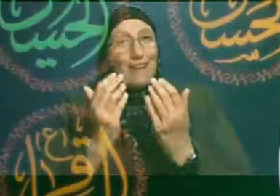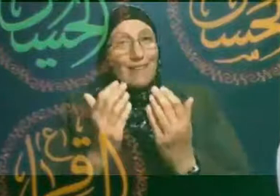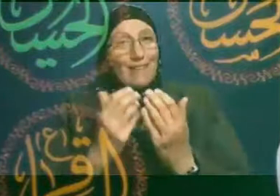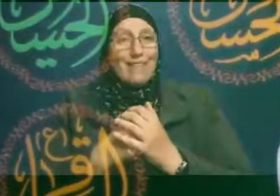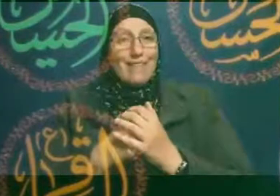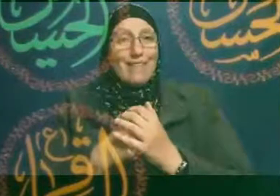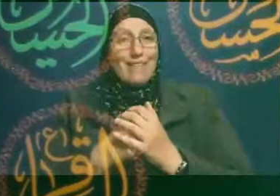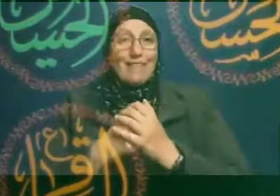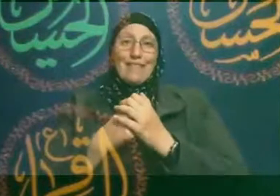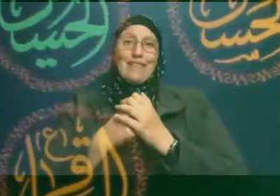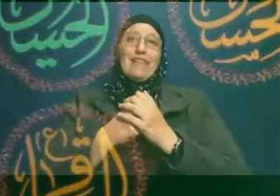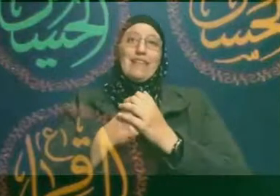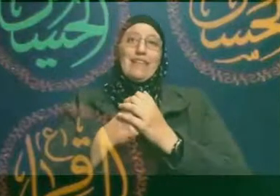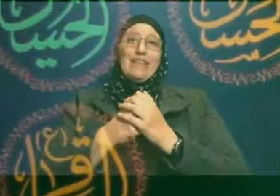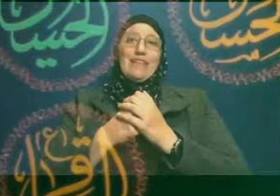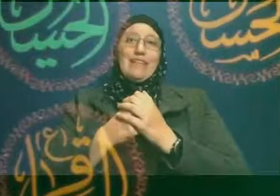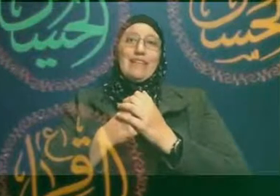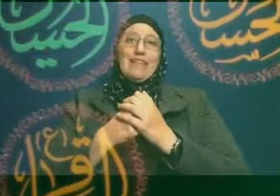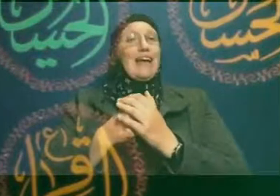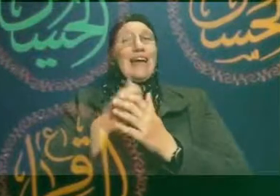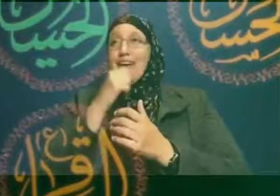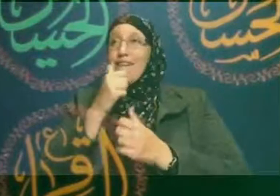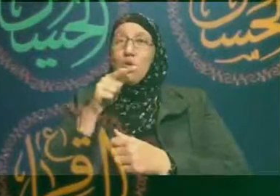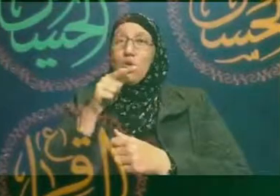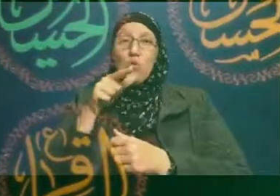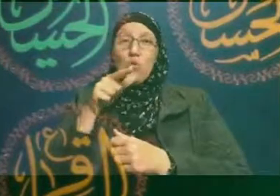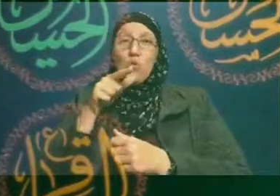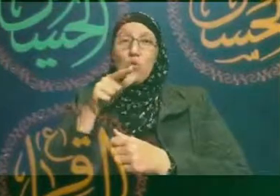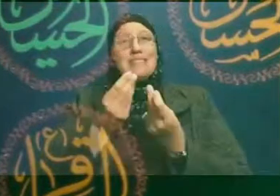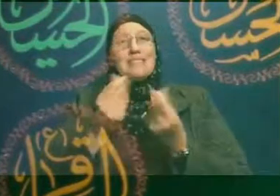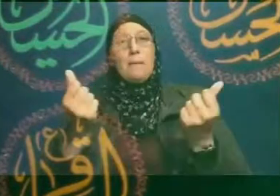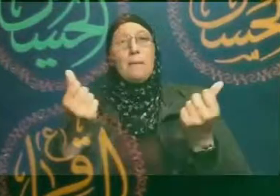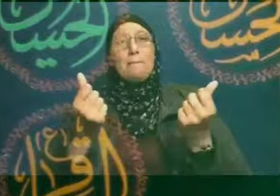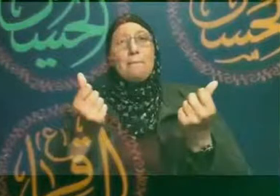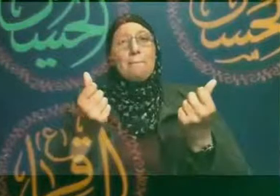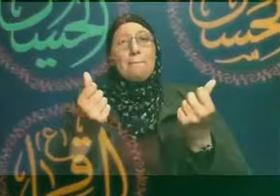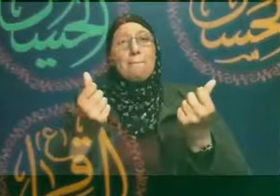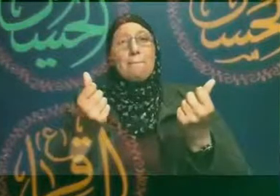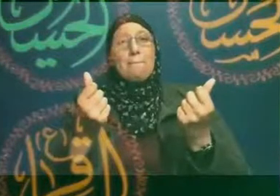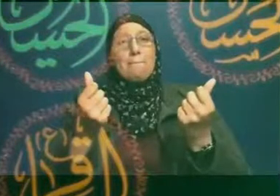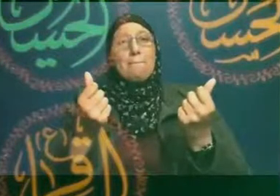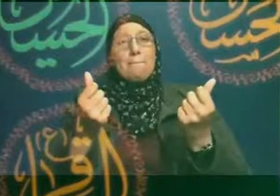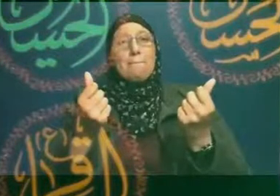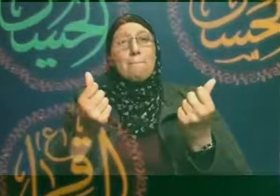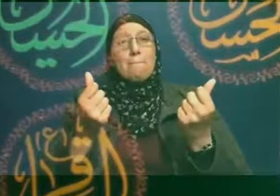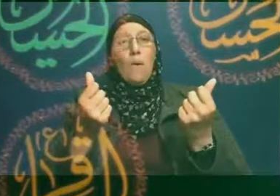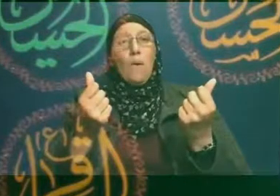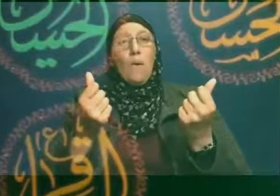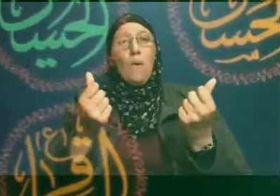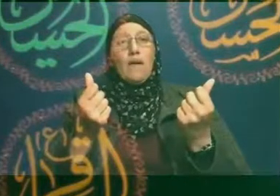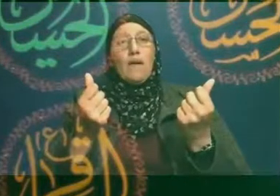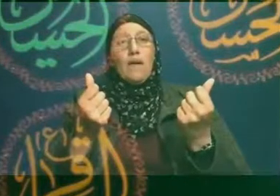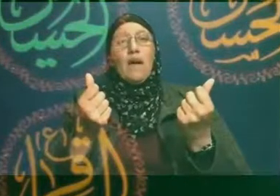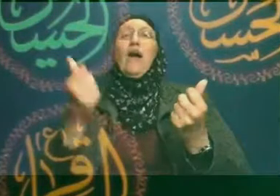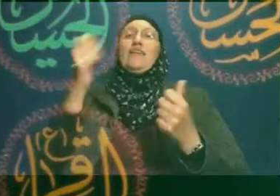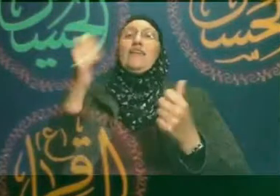there, as long as there are element of selfishness in it, I will not be